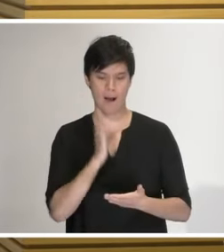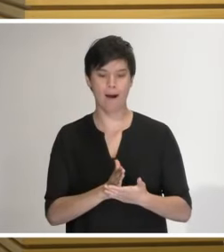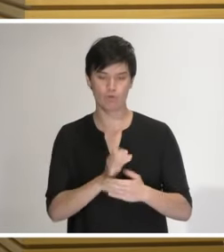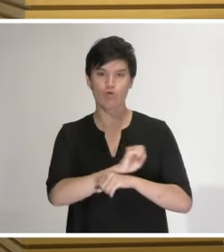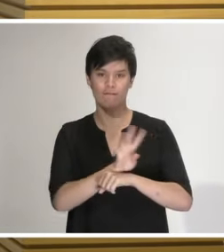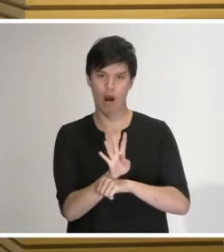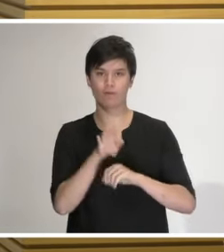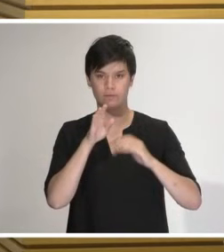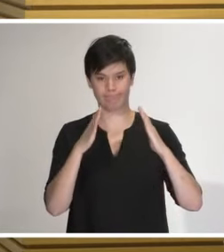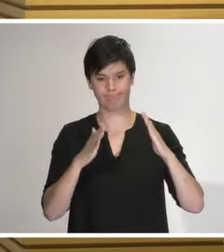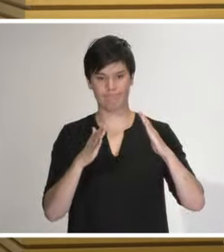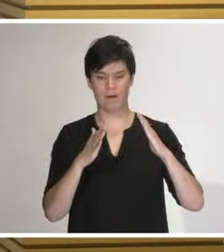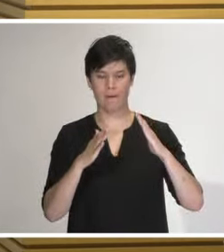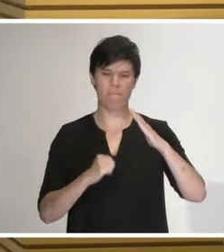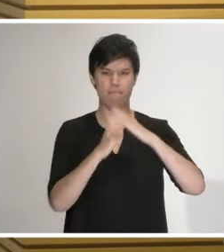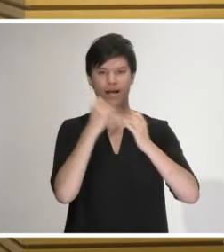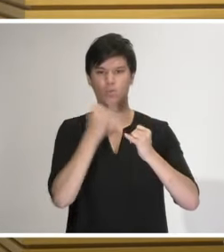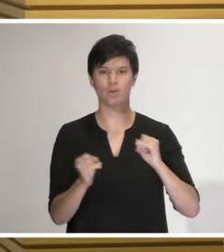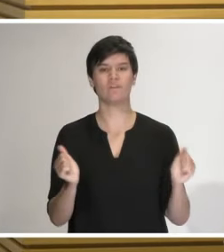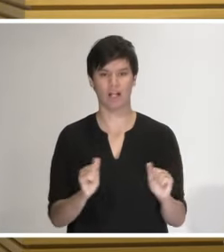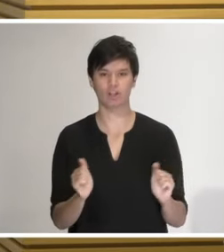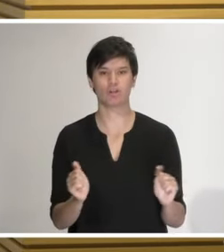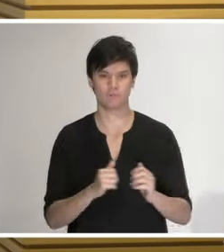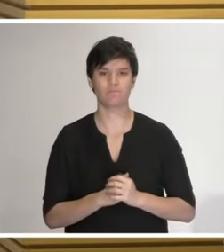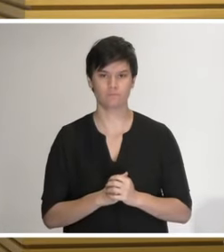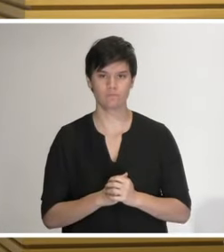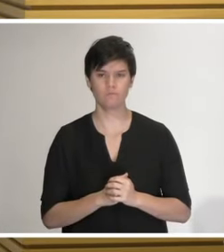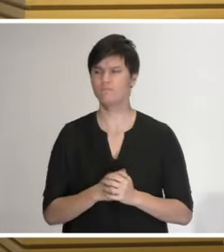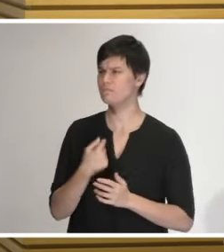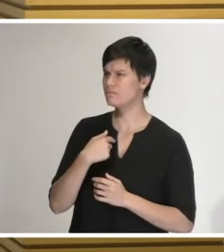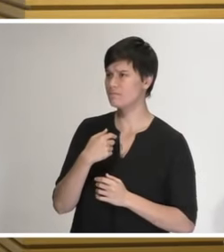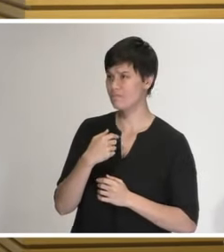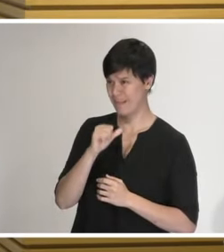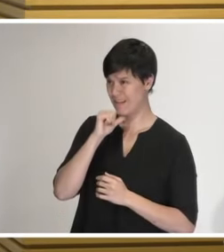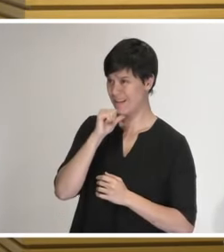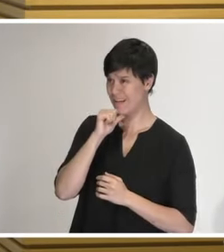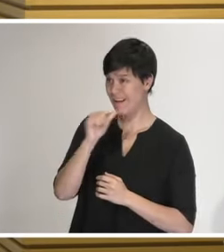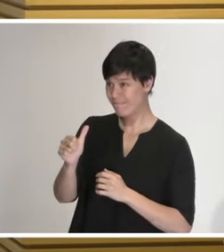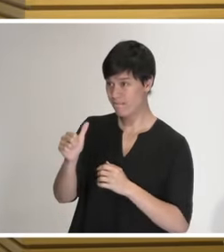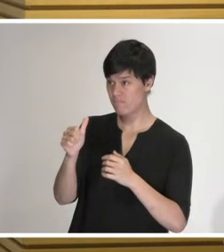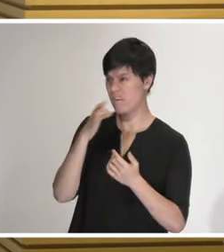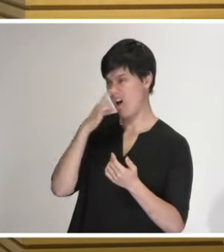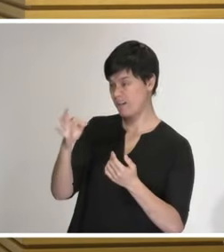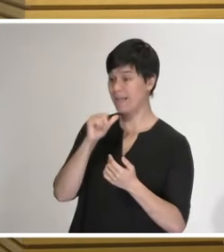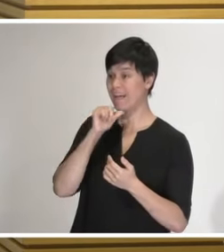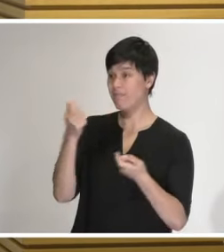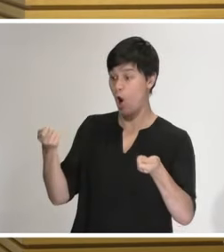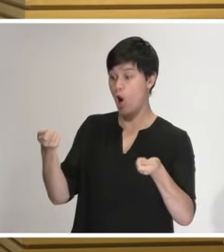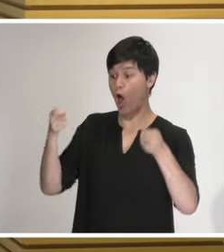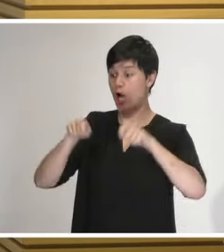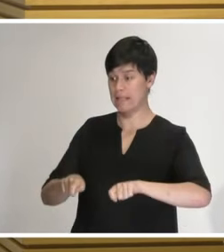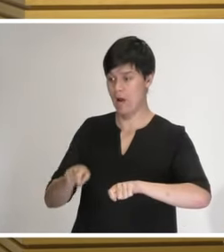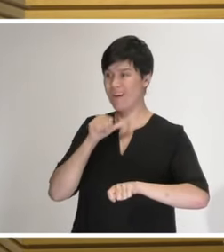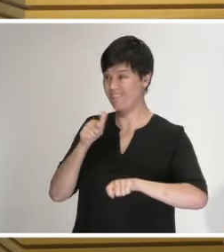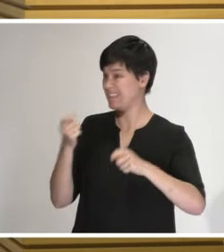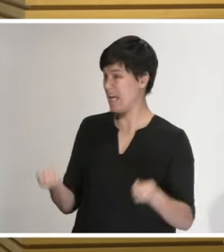asks if there's a plan B for if a lockdown fails, or kind of an exit plan. Right, so I got asked this question earlier in the